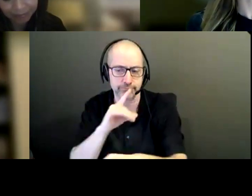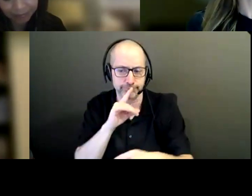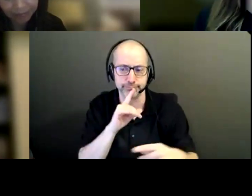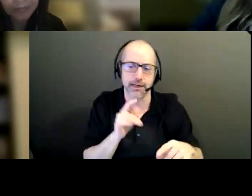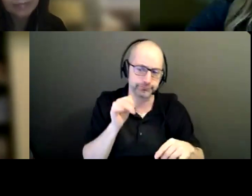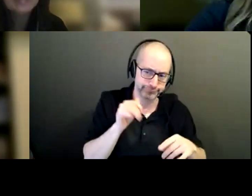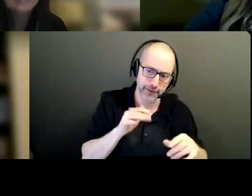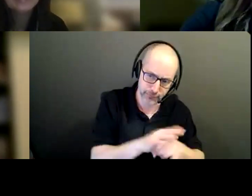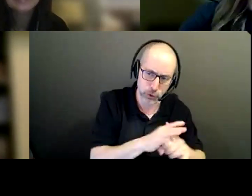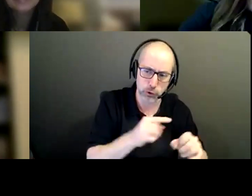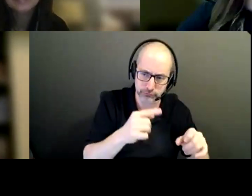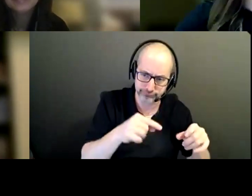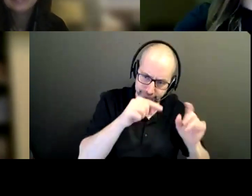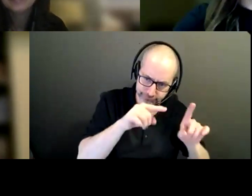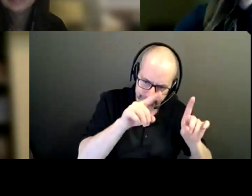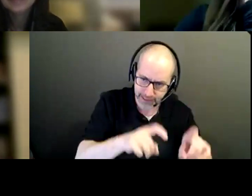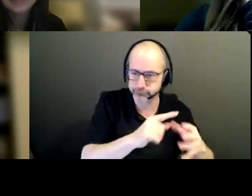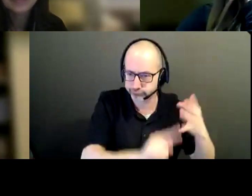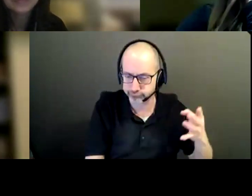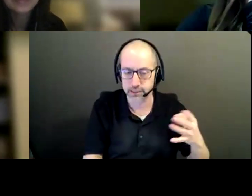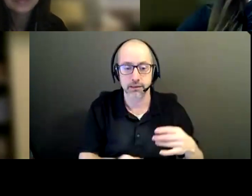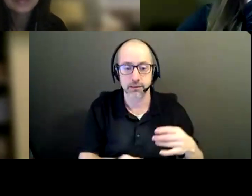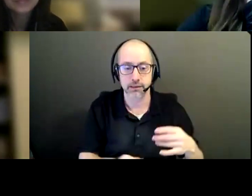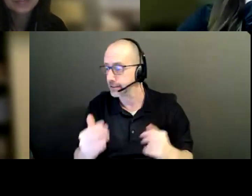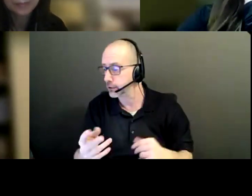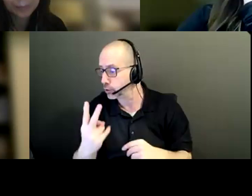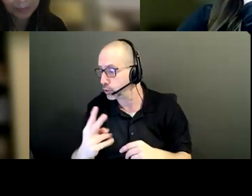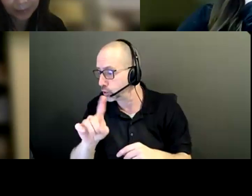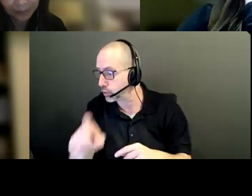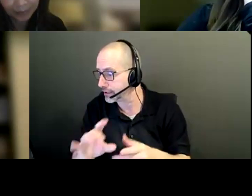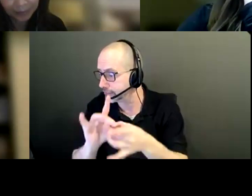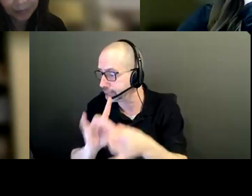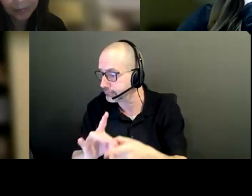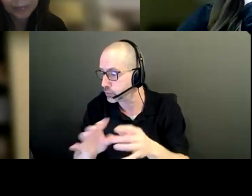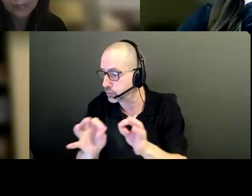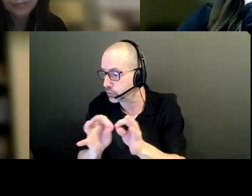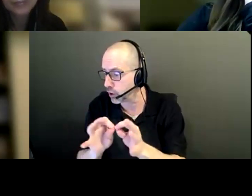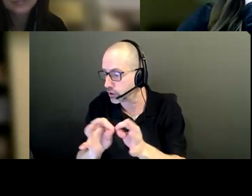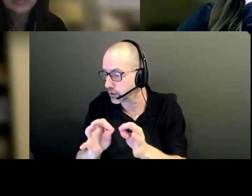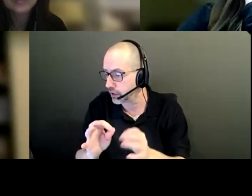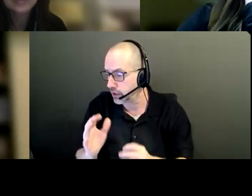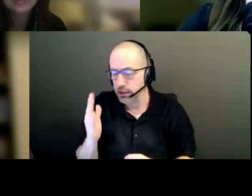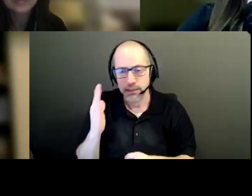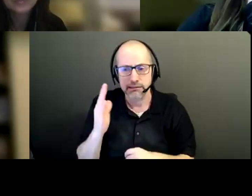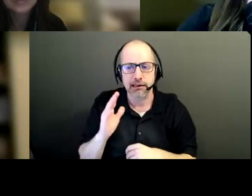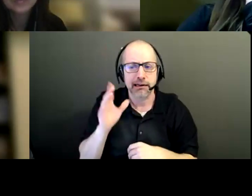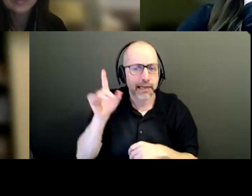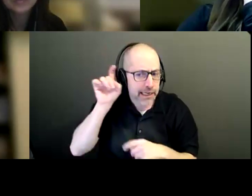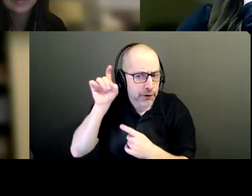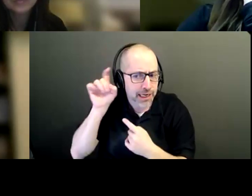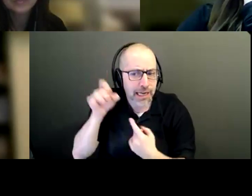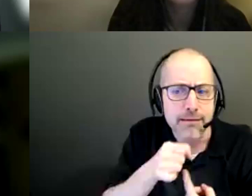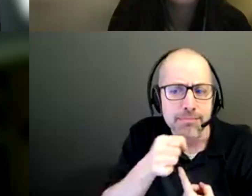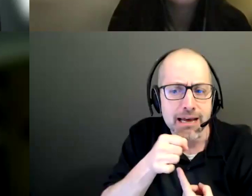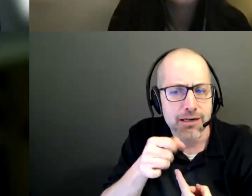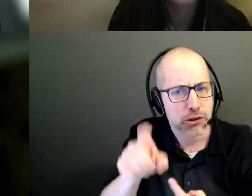So the next two questions are about cost. So one of them is, why aren't hearing aid batteries considered medical